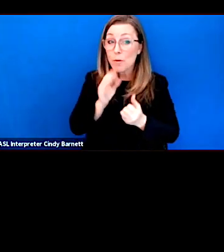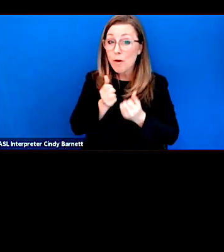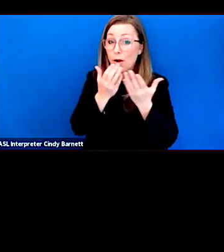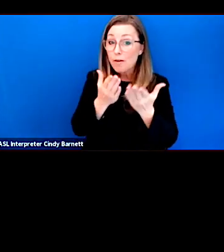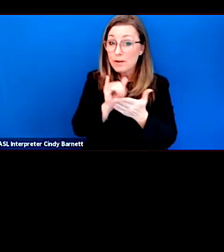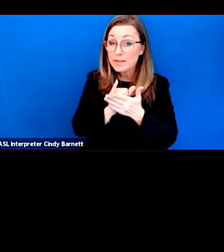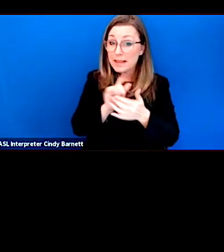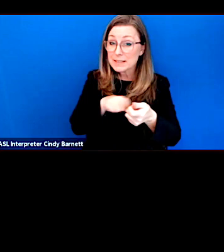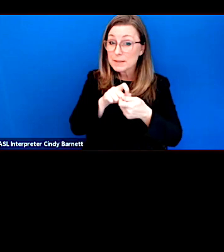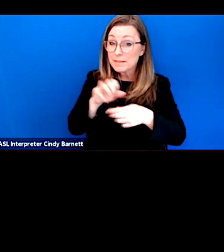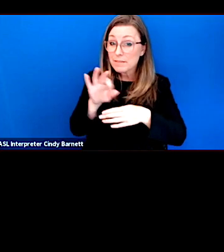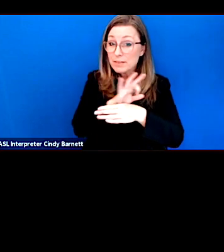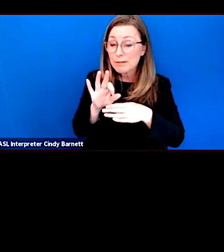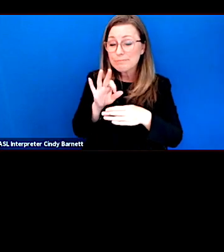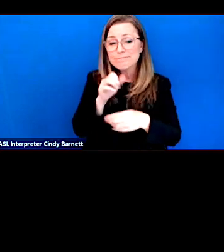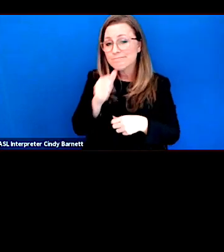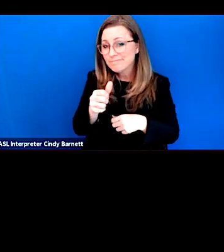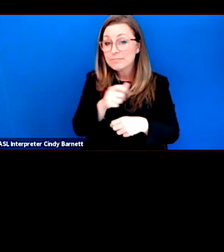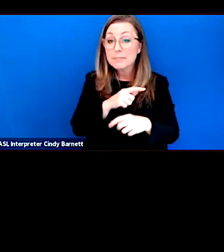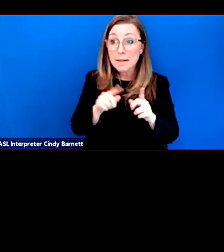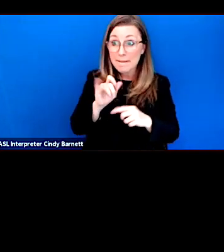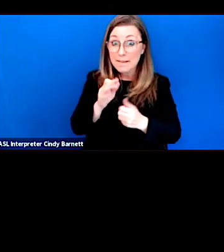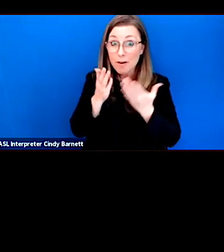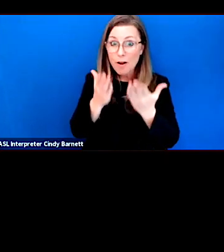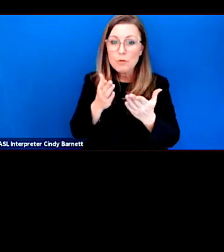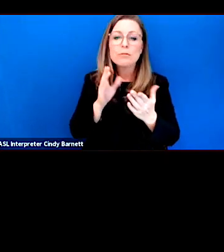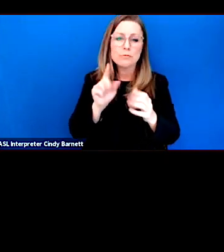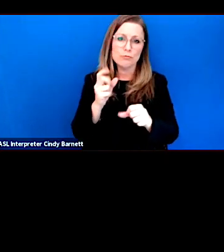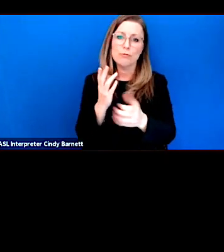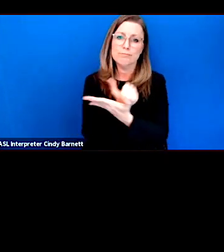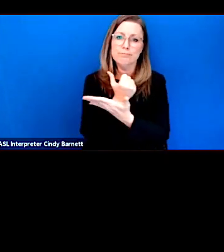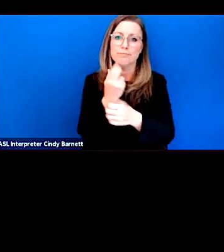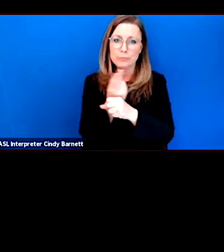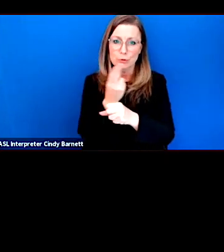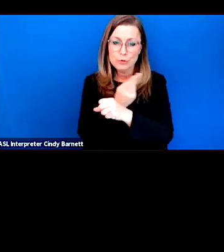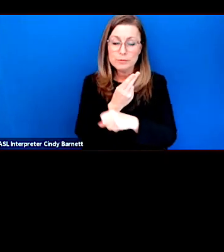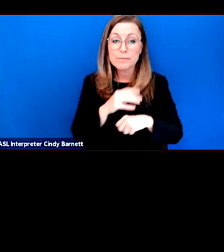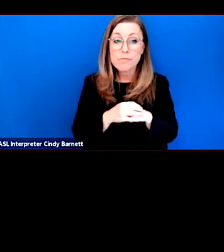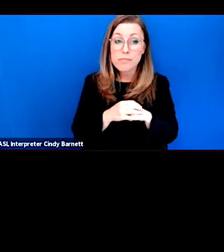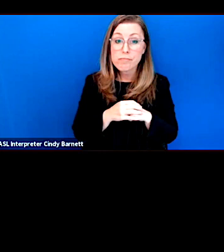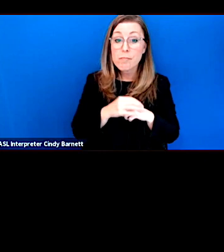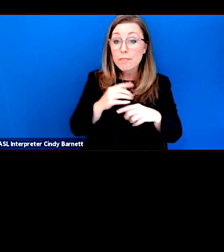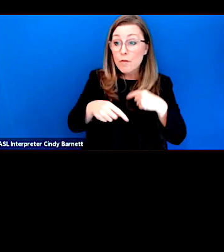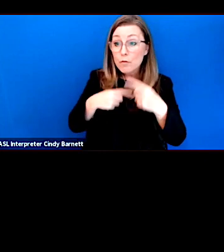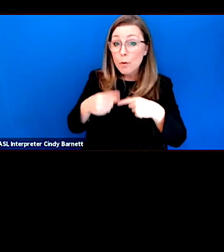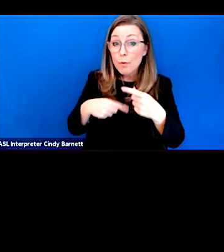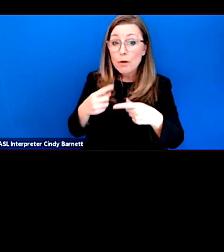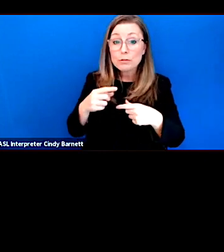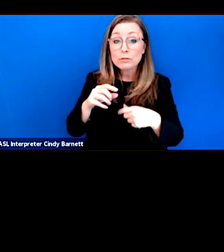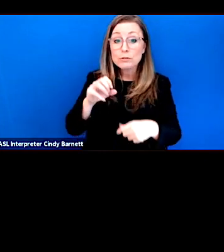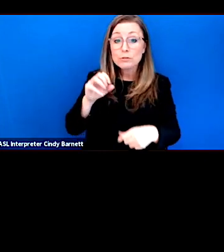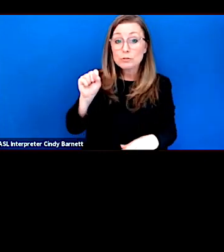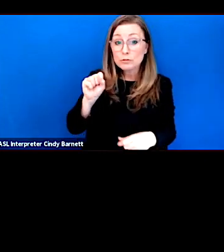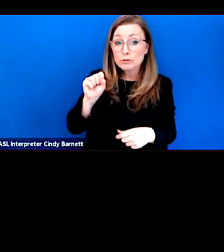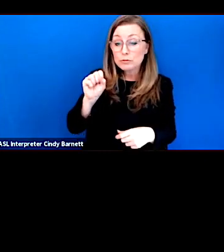additional literature for your metasynthesis. Forward snowballing is particularly useful when seeking pieces of work of